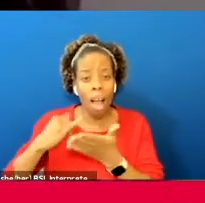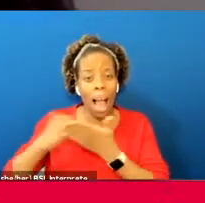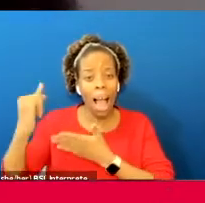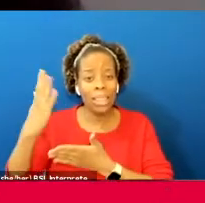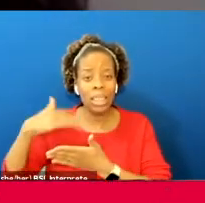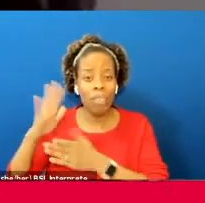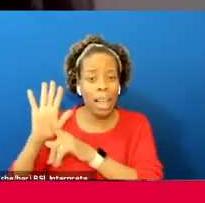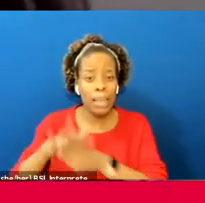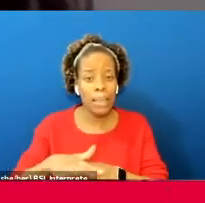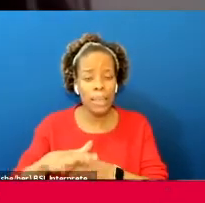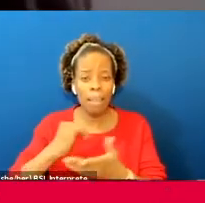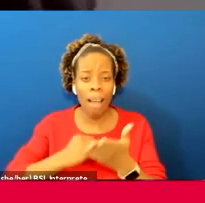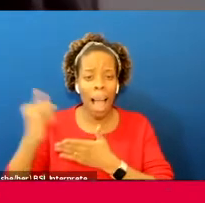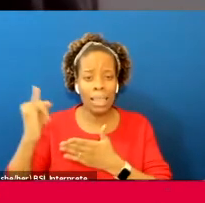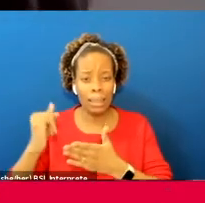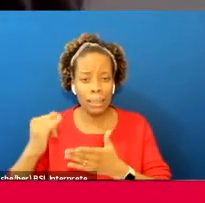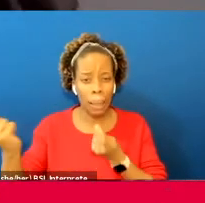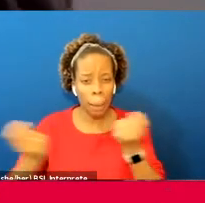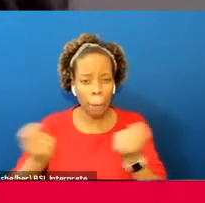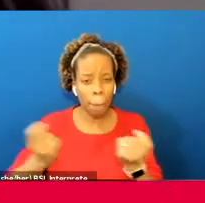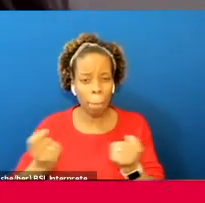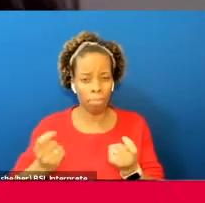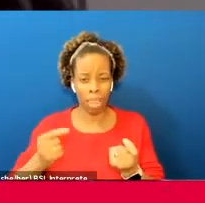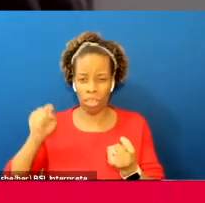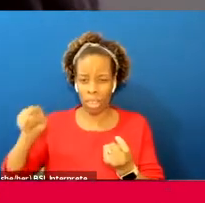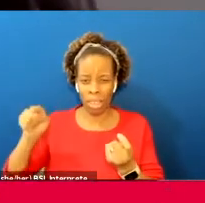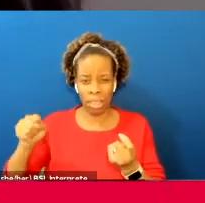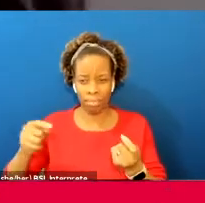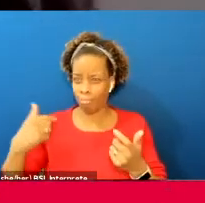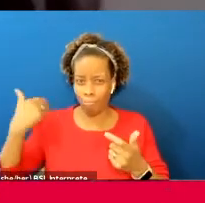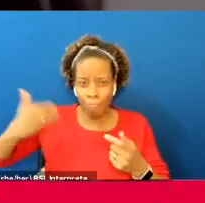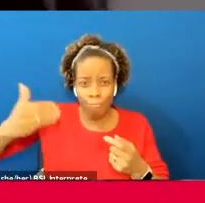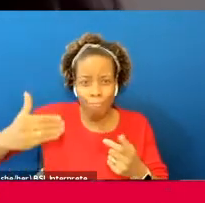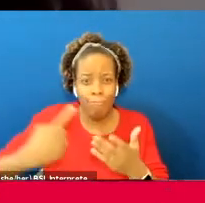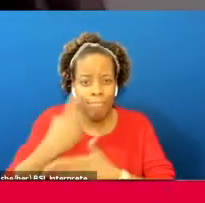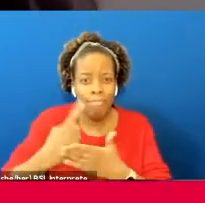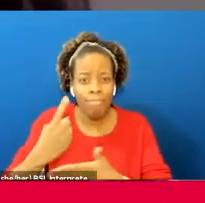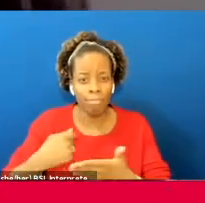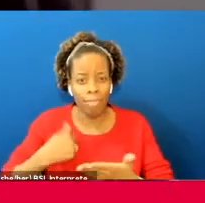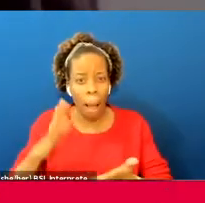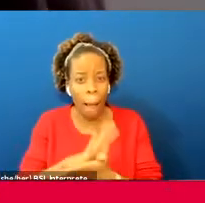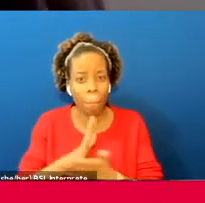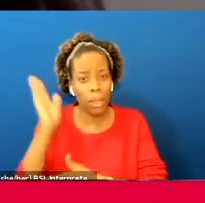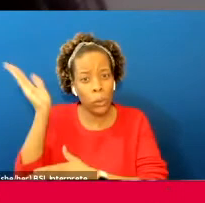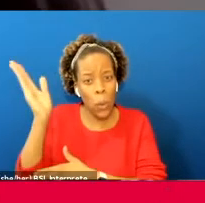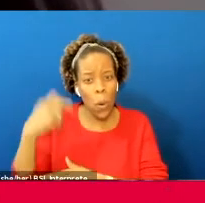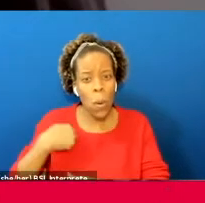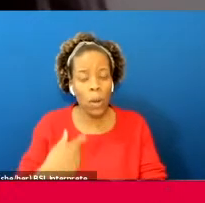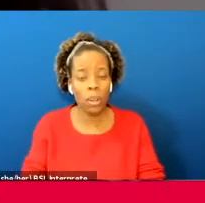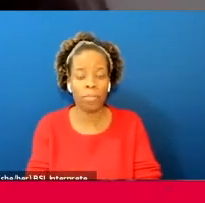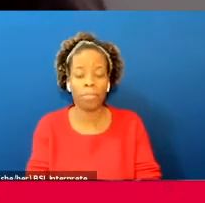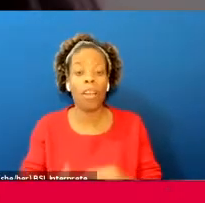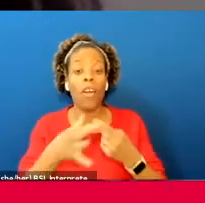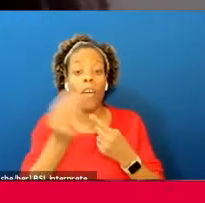anti-imperialist organizations across our uni campuses have been involved with. The point I'd like to start with first is